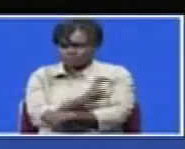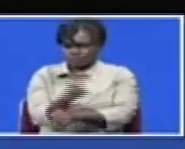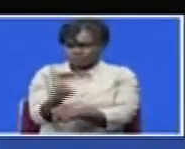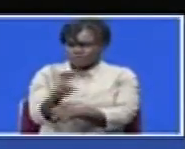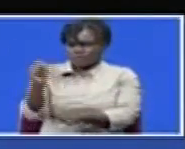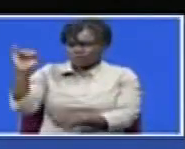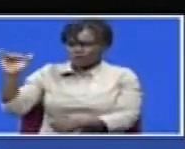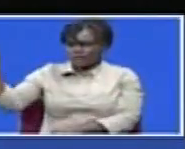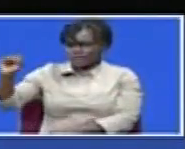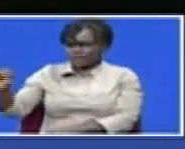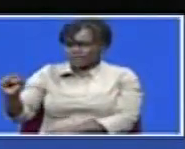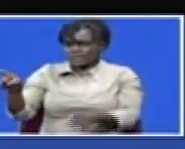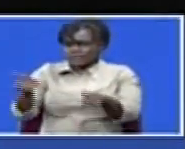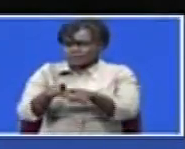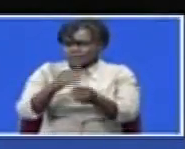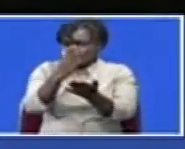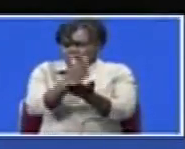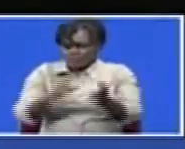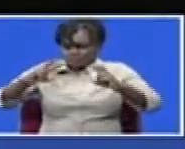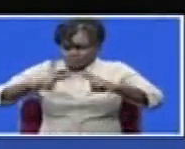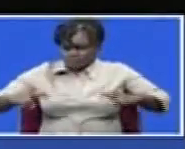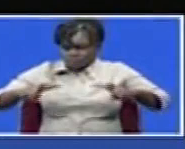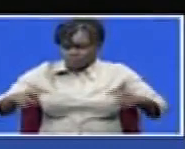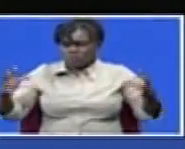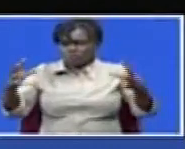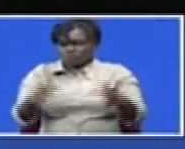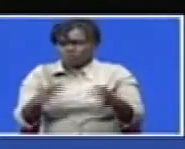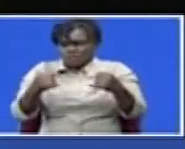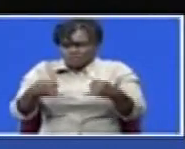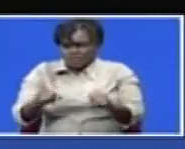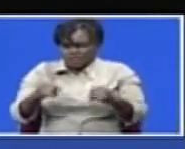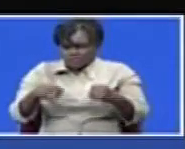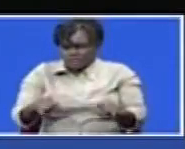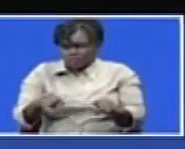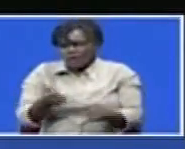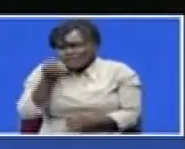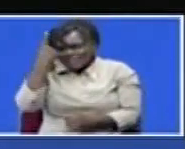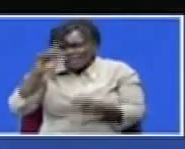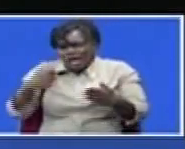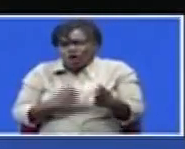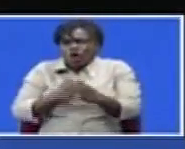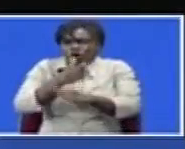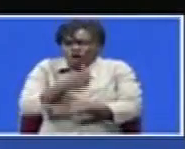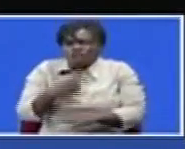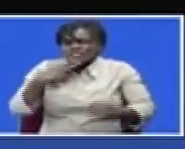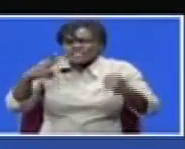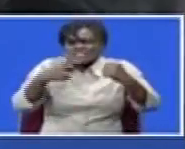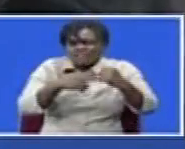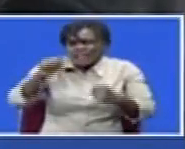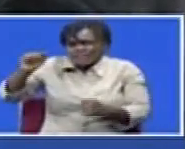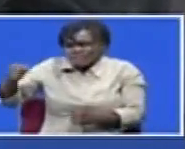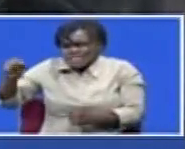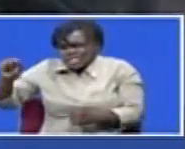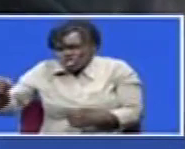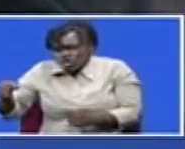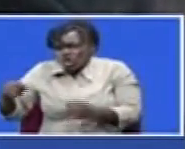at NYS, is also part of the investigating team trying to unravel how more than 700 million shillings